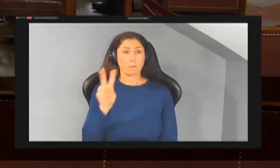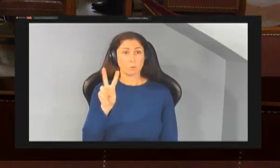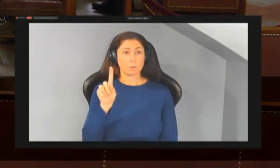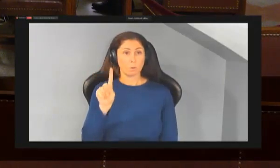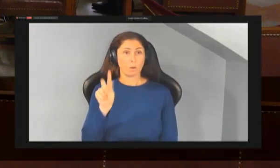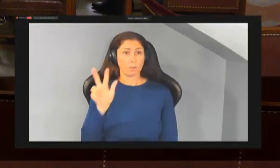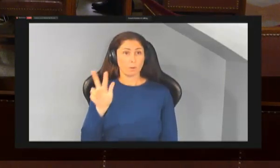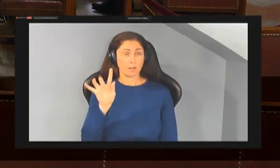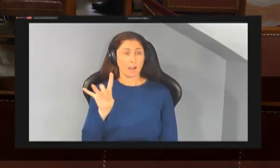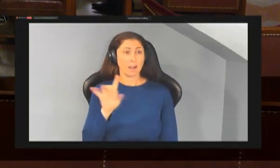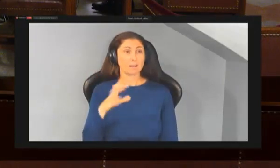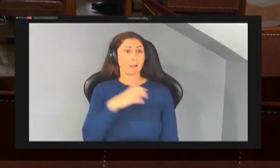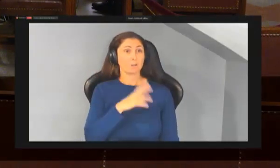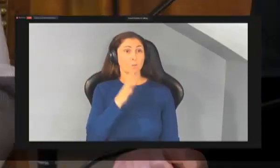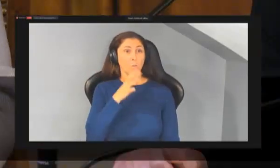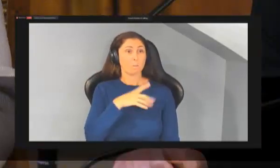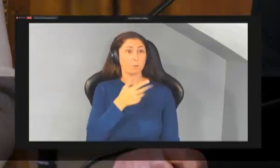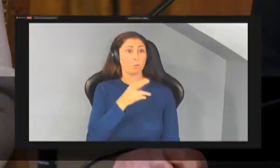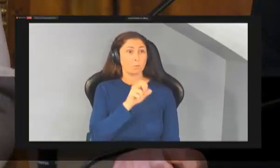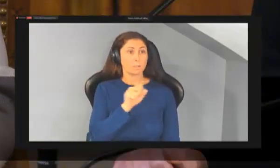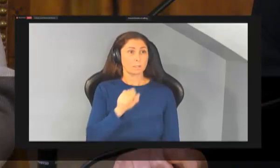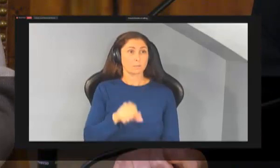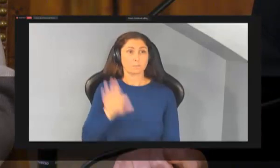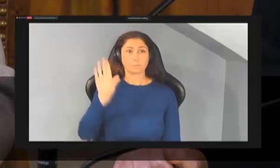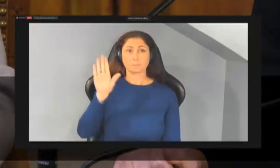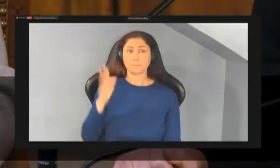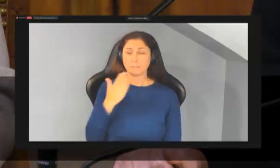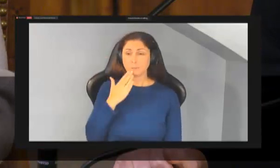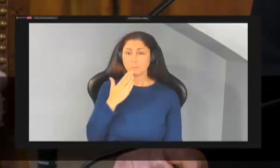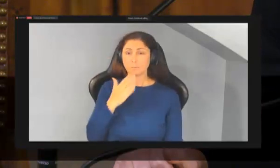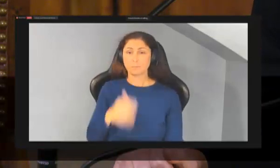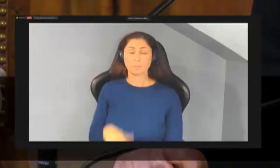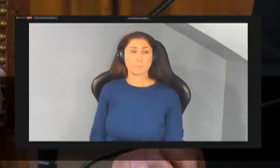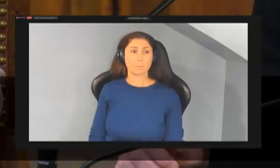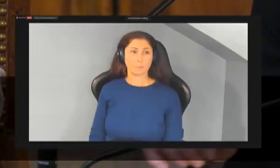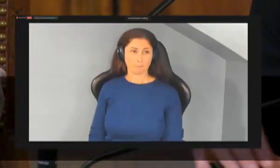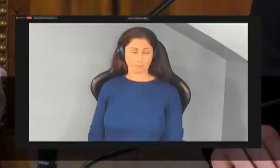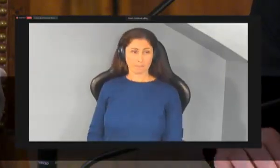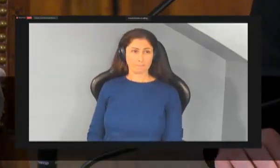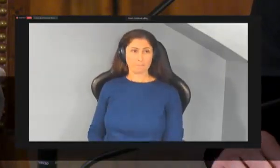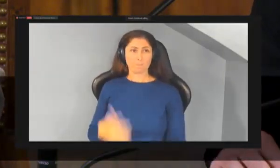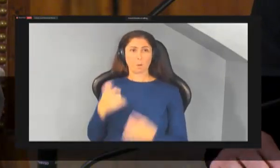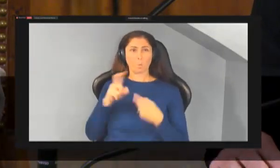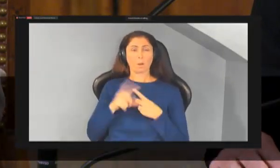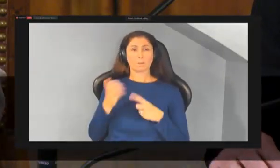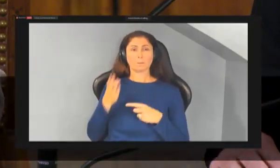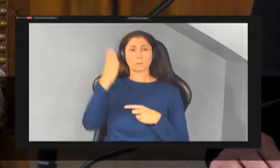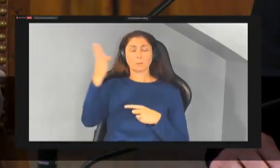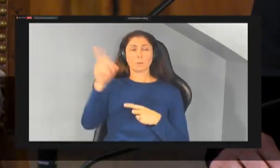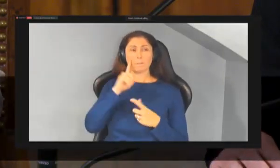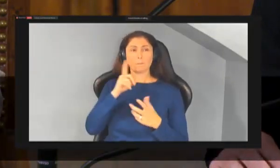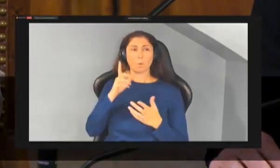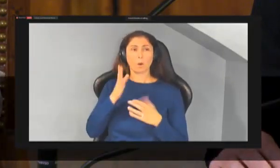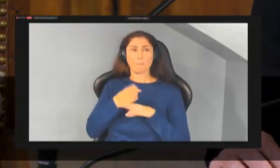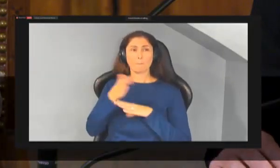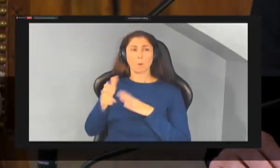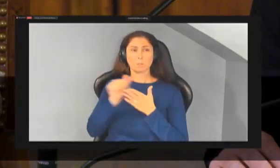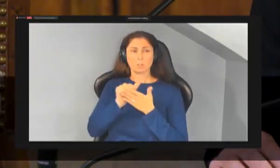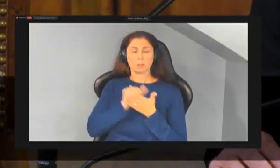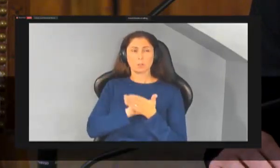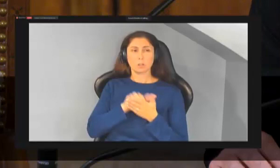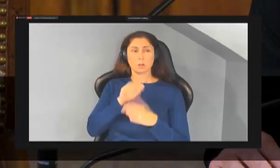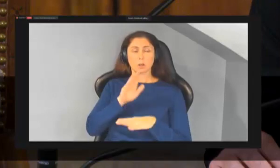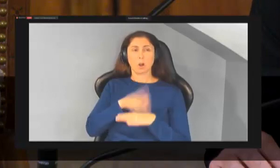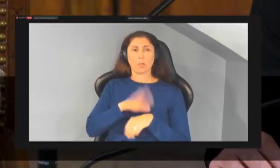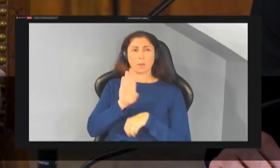412-255-2138. Councilwoman Gross. Yes, thank you, Mr. Chair. I'd like to make a motion for a post agenda on the corporate